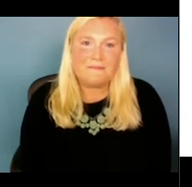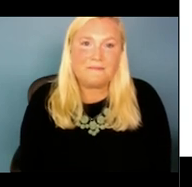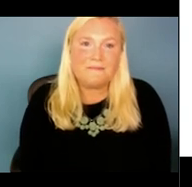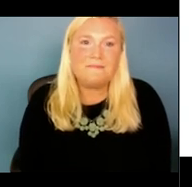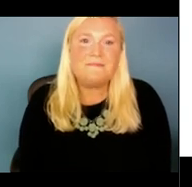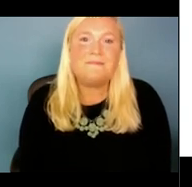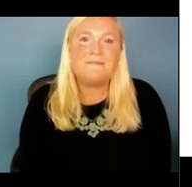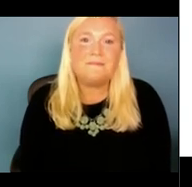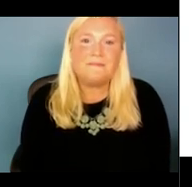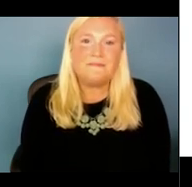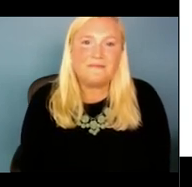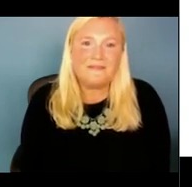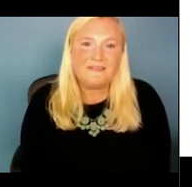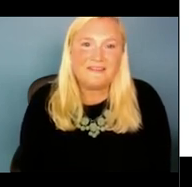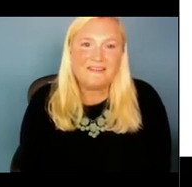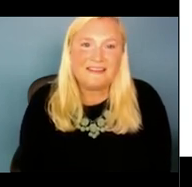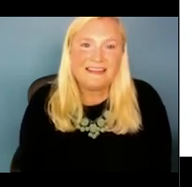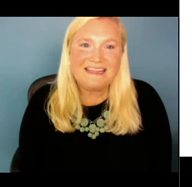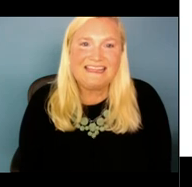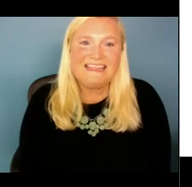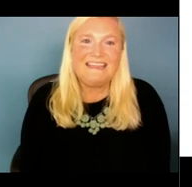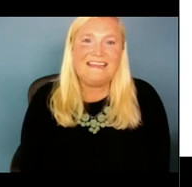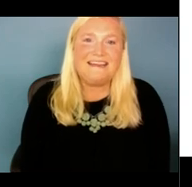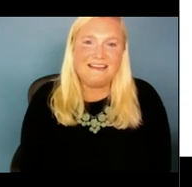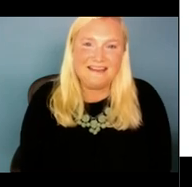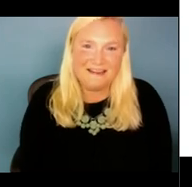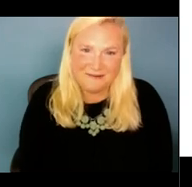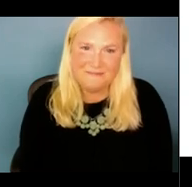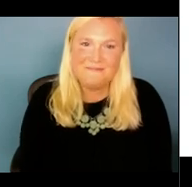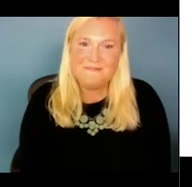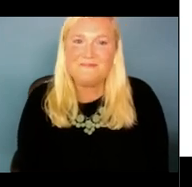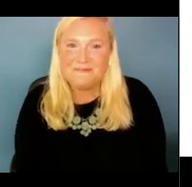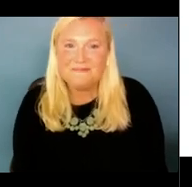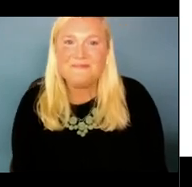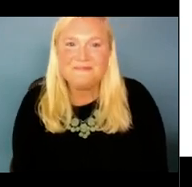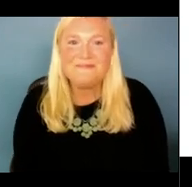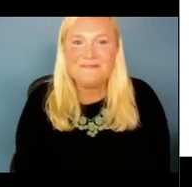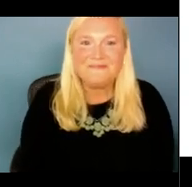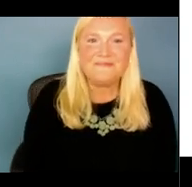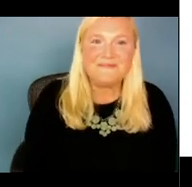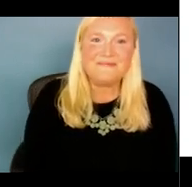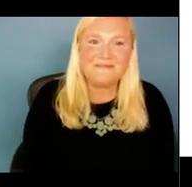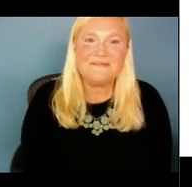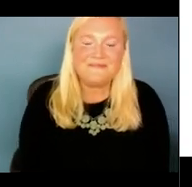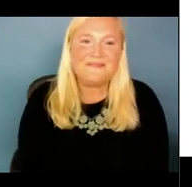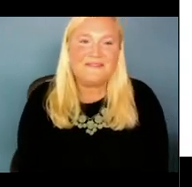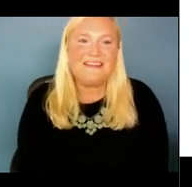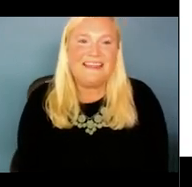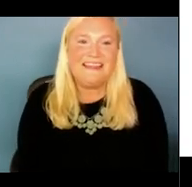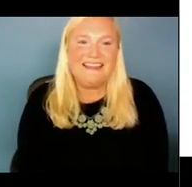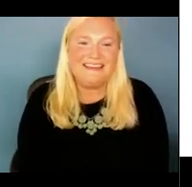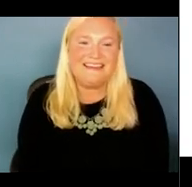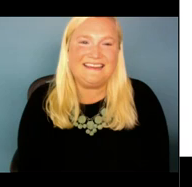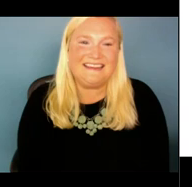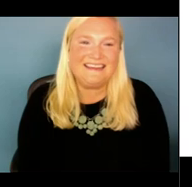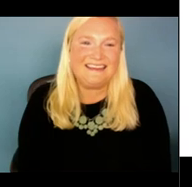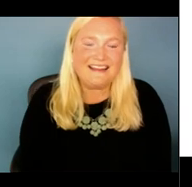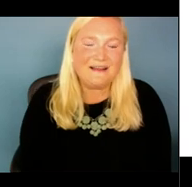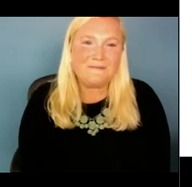developing. That was from the 1950s. We've got better ways to do it today. For sure. Thank